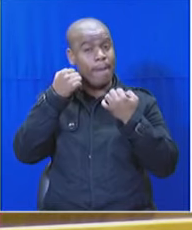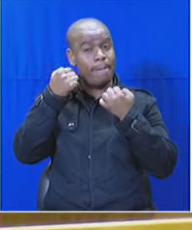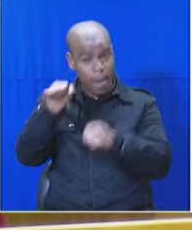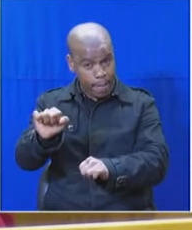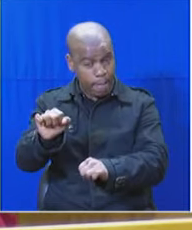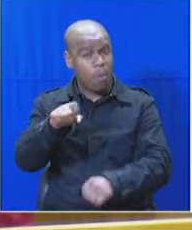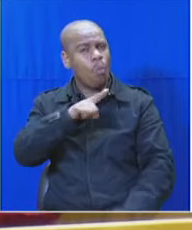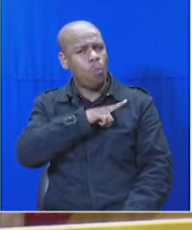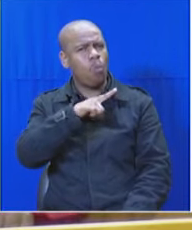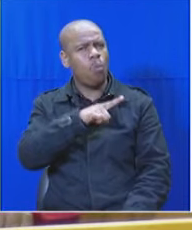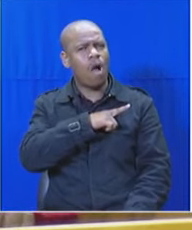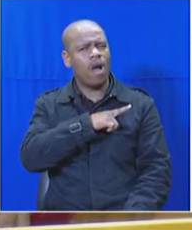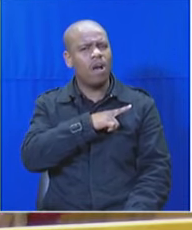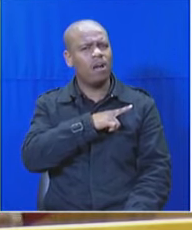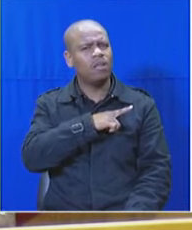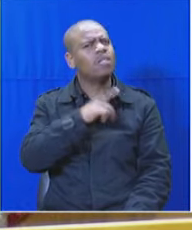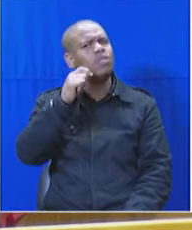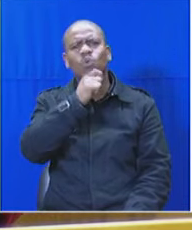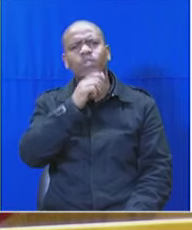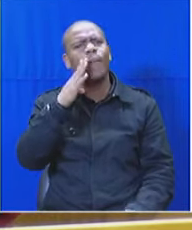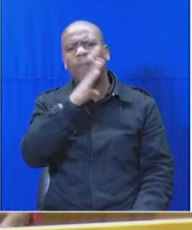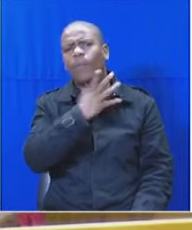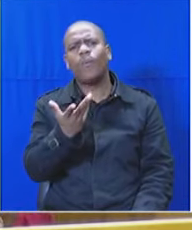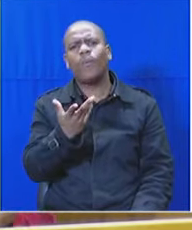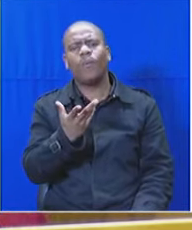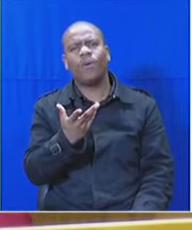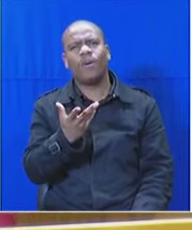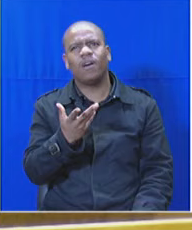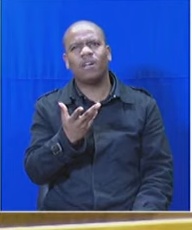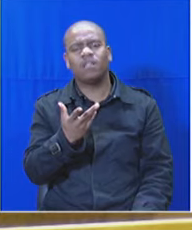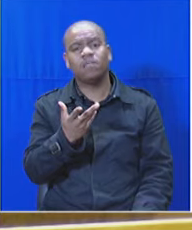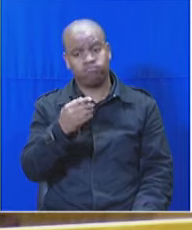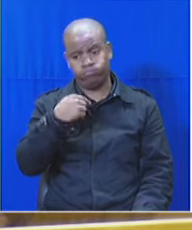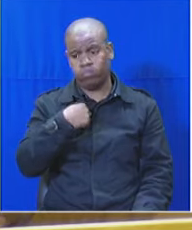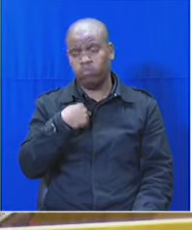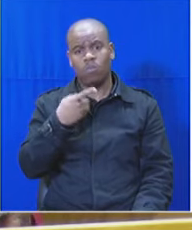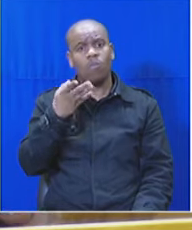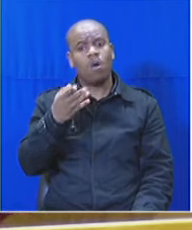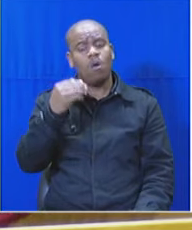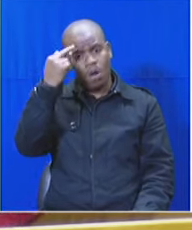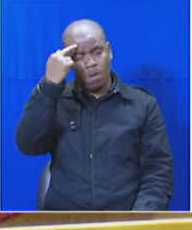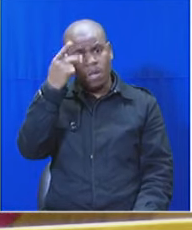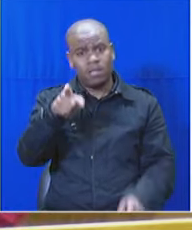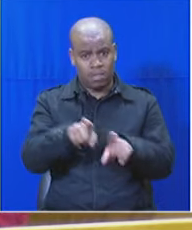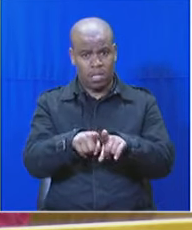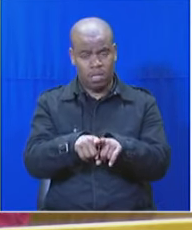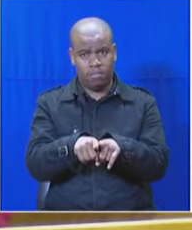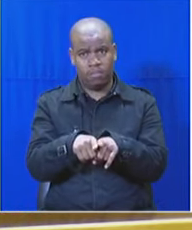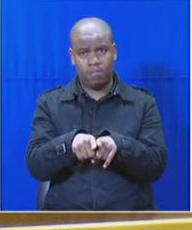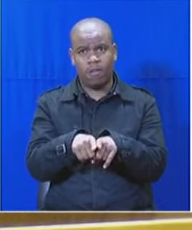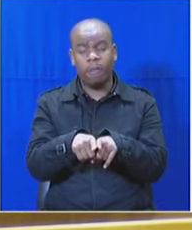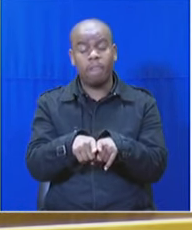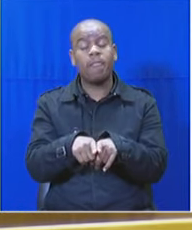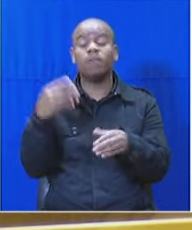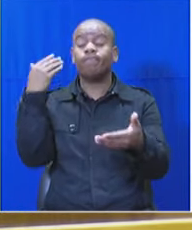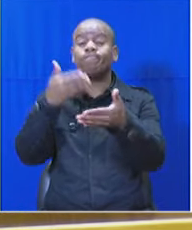it? Because it's useless. And we want to remind you that as much as you have been